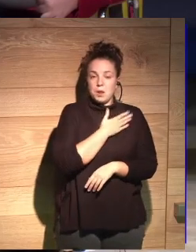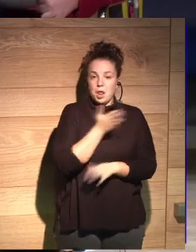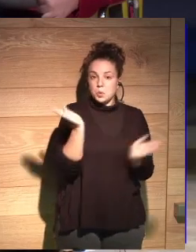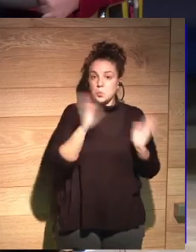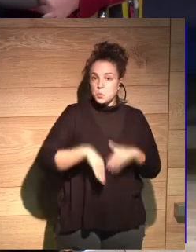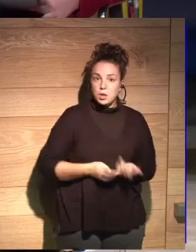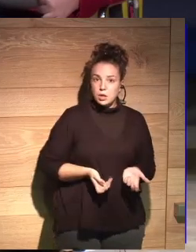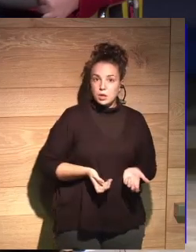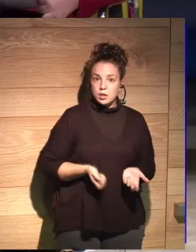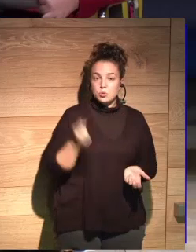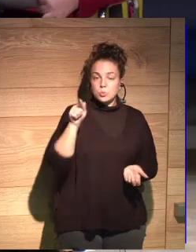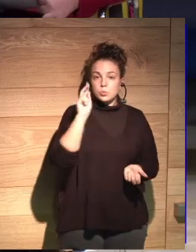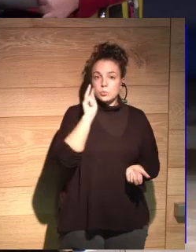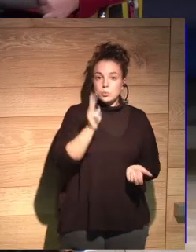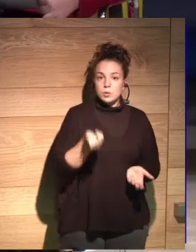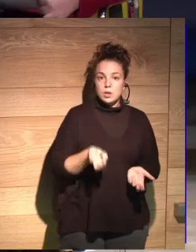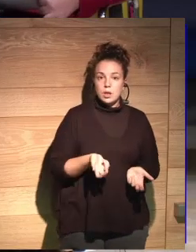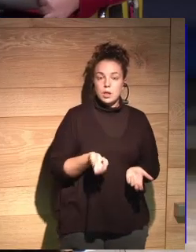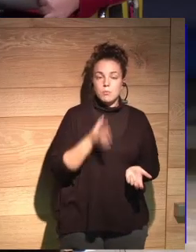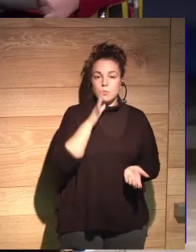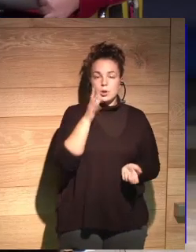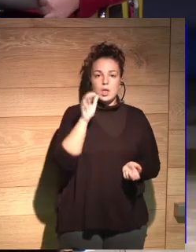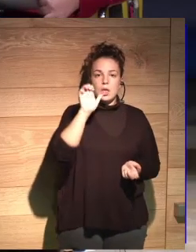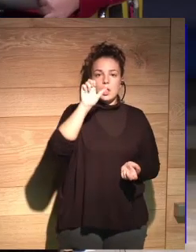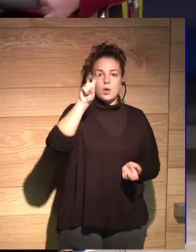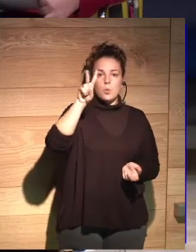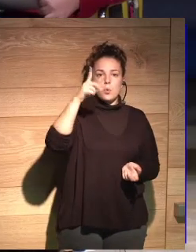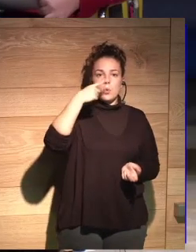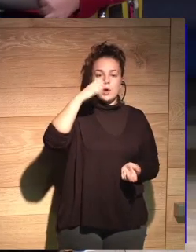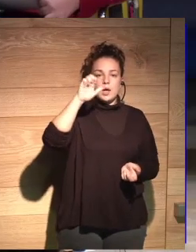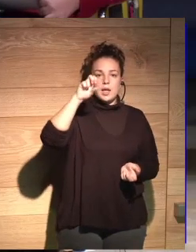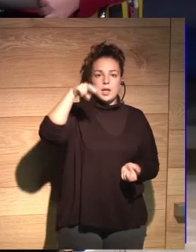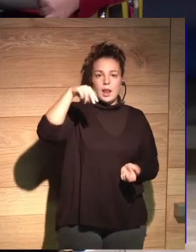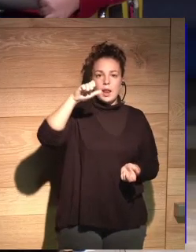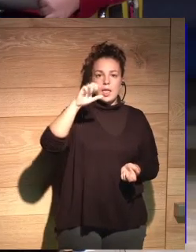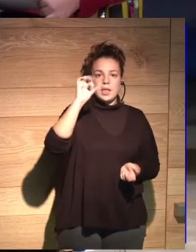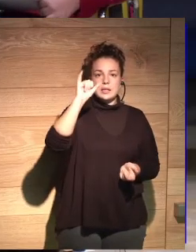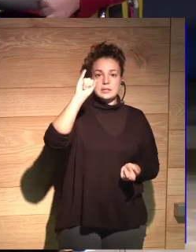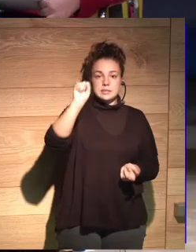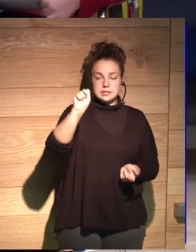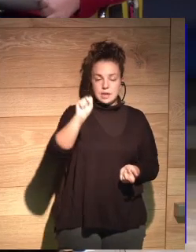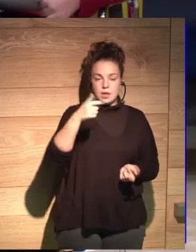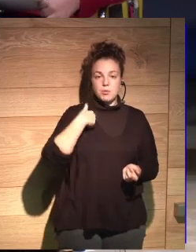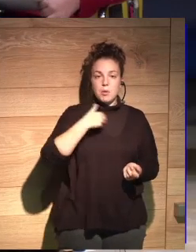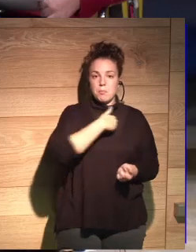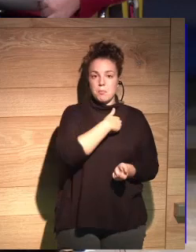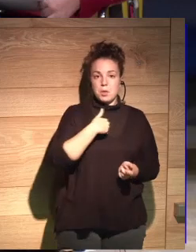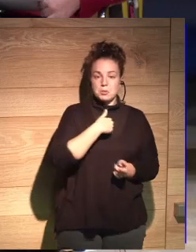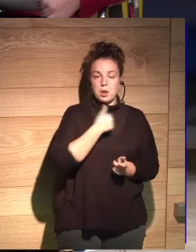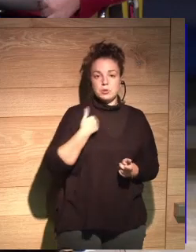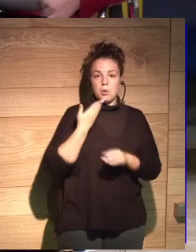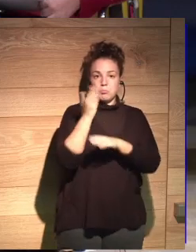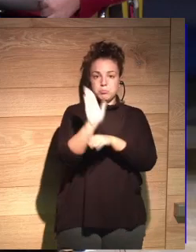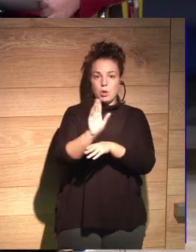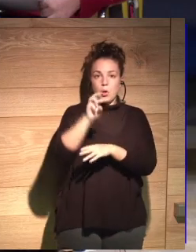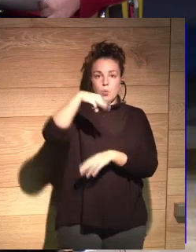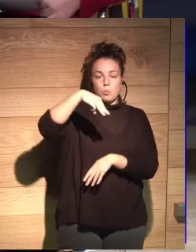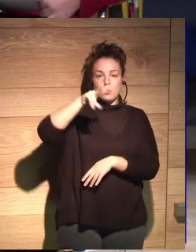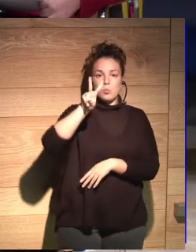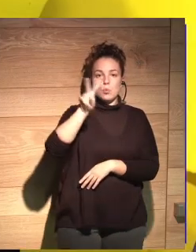person. And just think about this. Eugenics, the people I introduced, Mueller